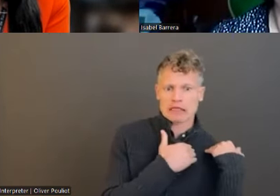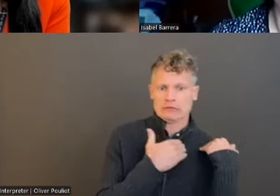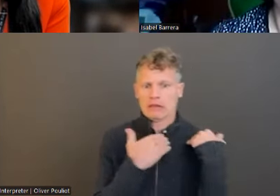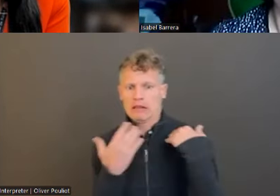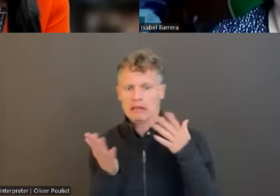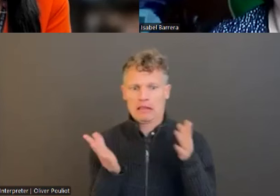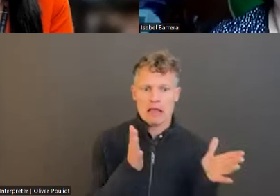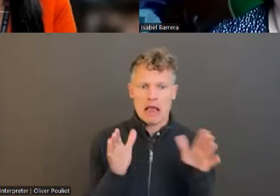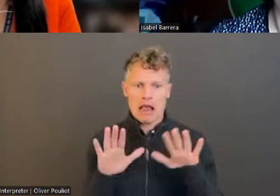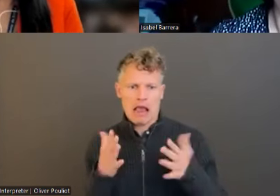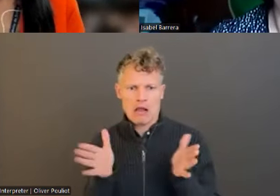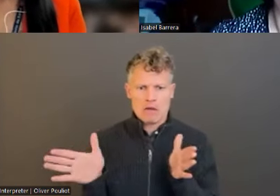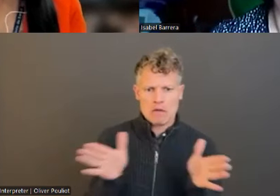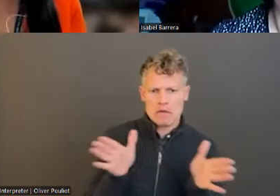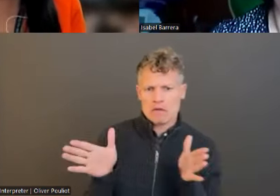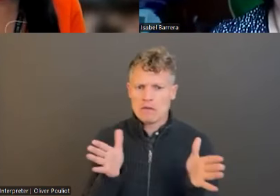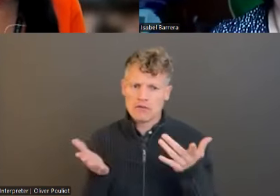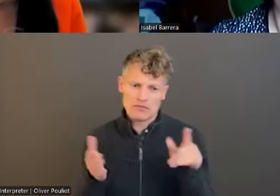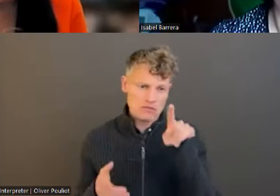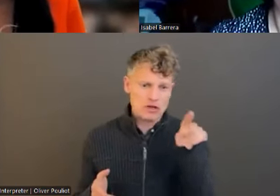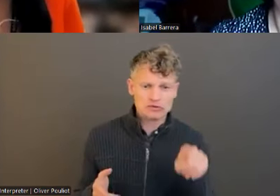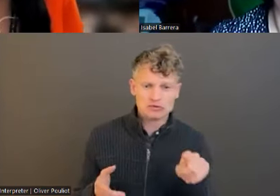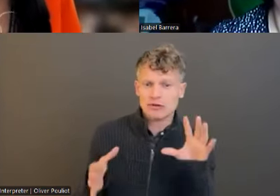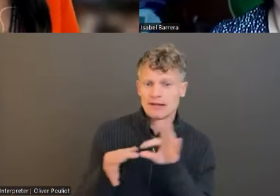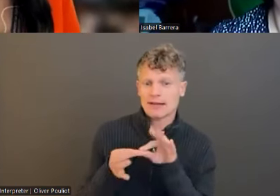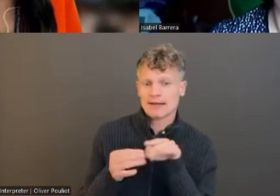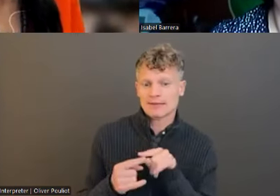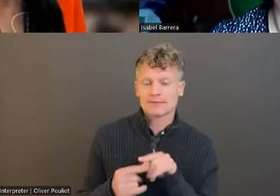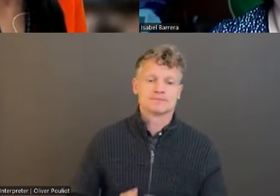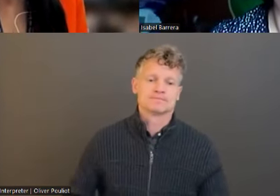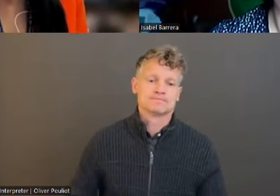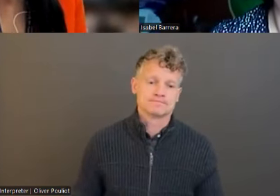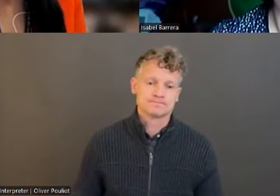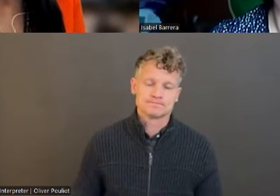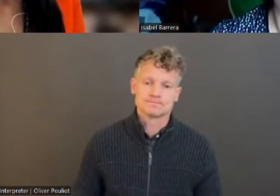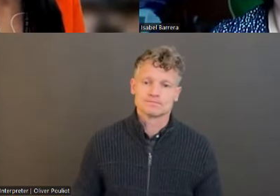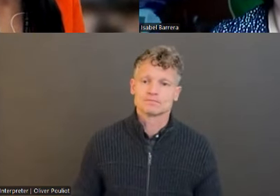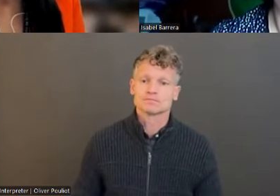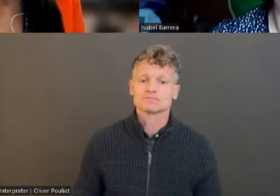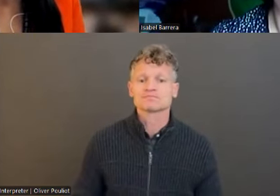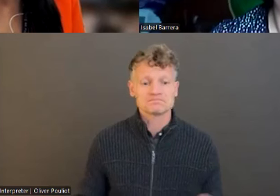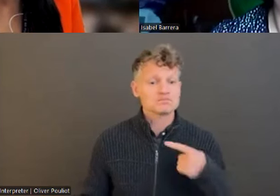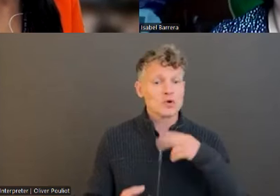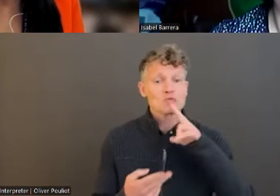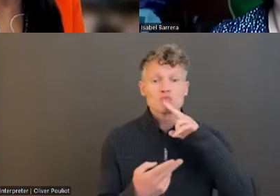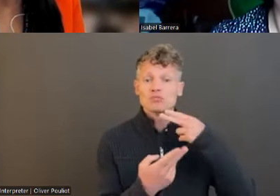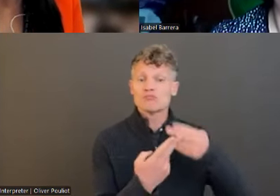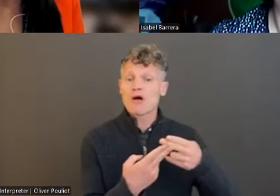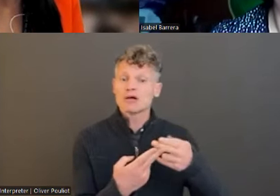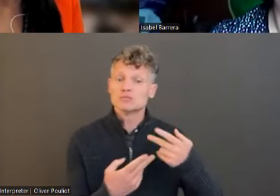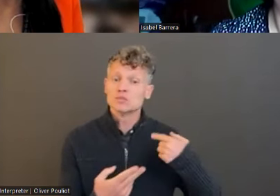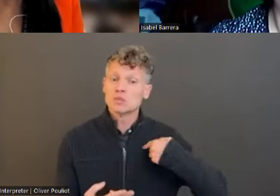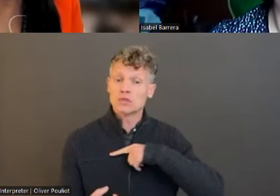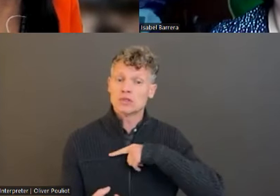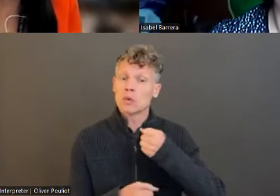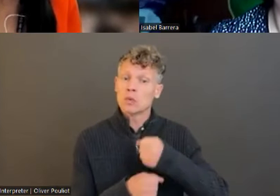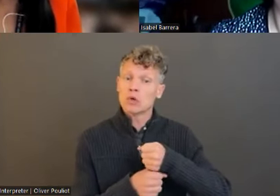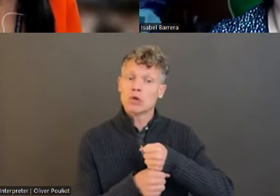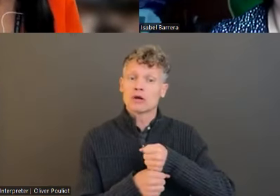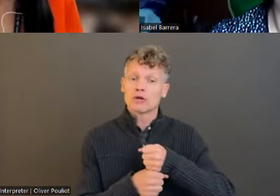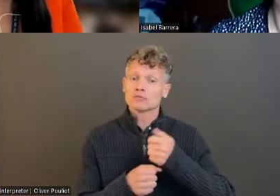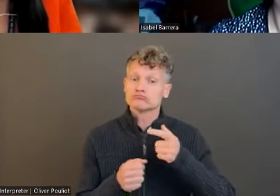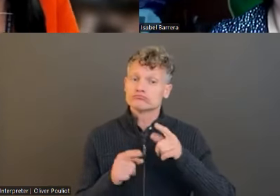sus hojas de ruta, planes. We're working with the various countries to put together the roadmaps for elimination